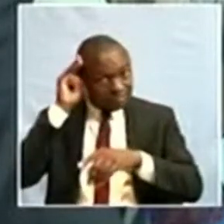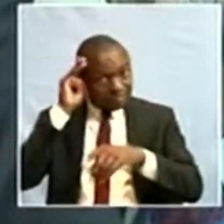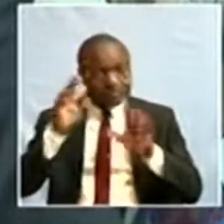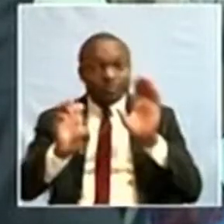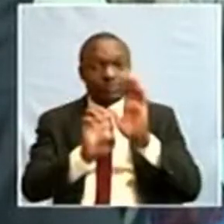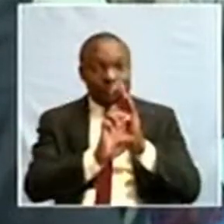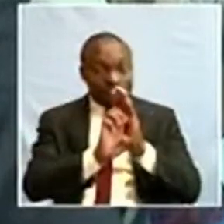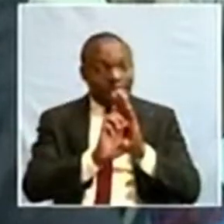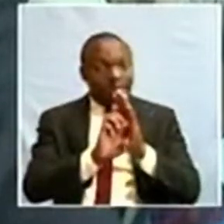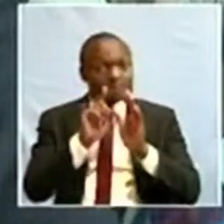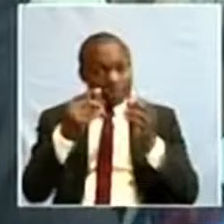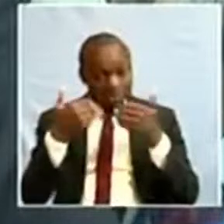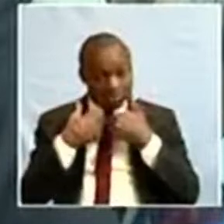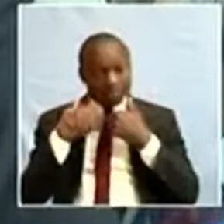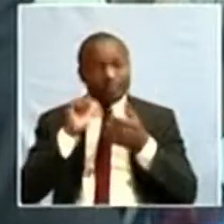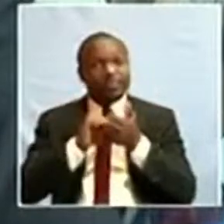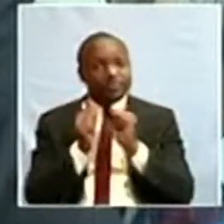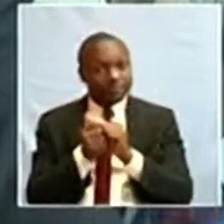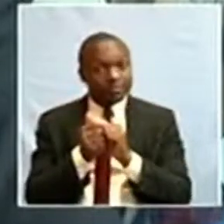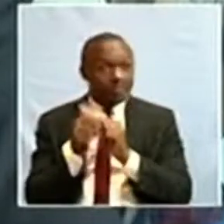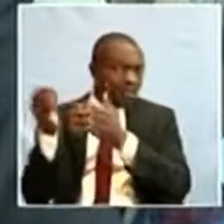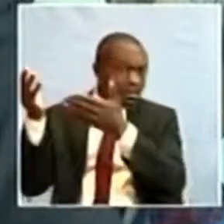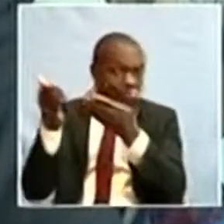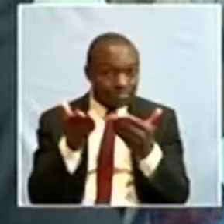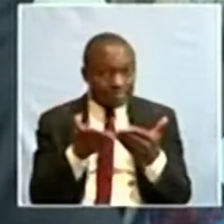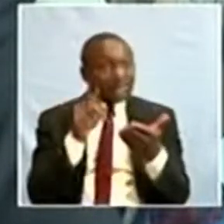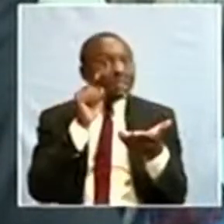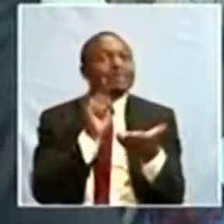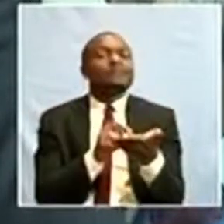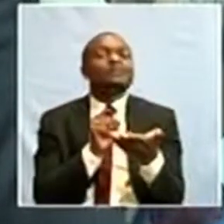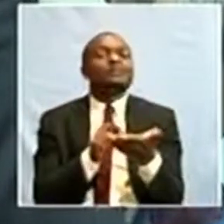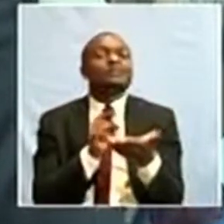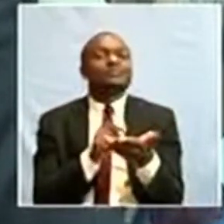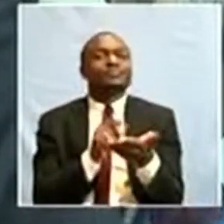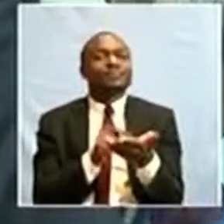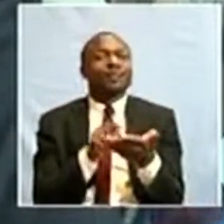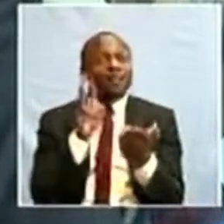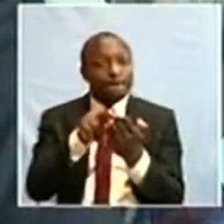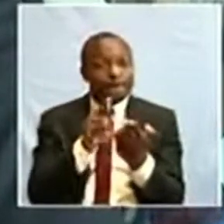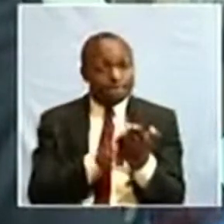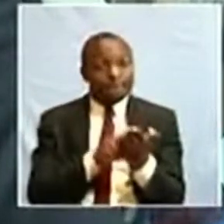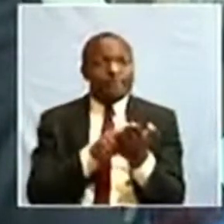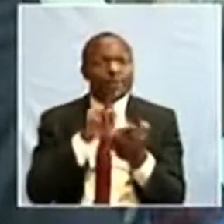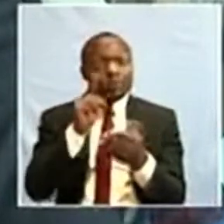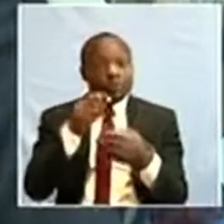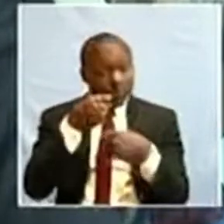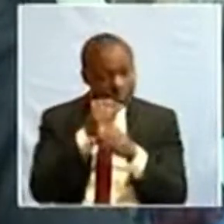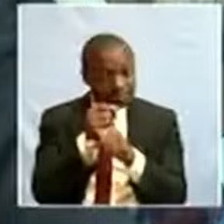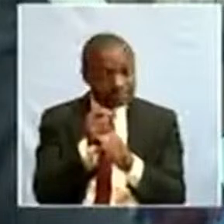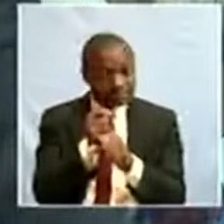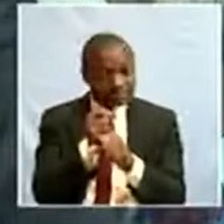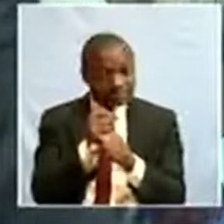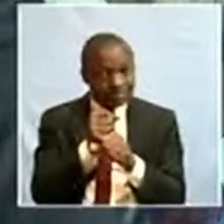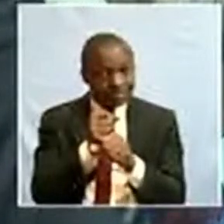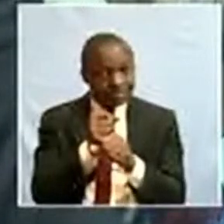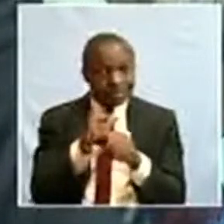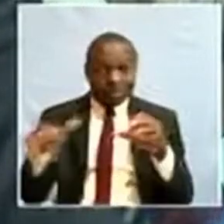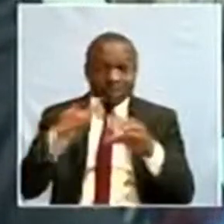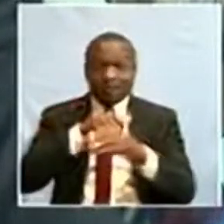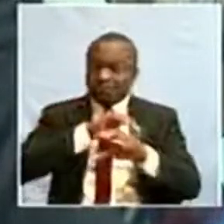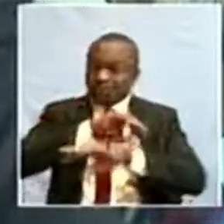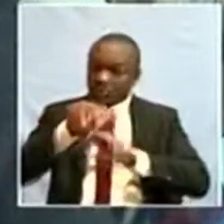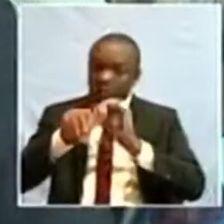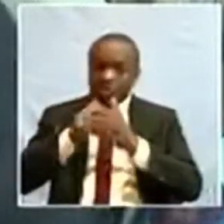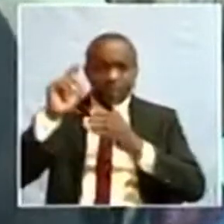you have an issue that has been raised, and this the report that you're producing is cutting across all government